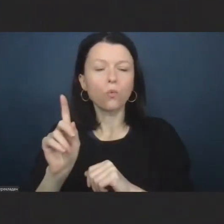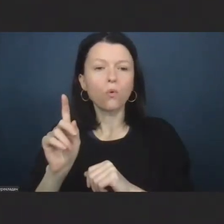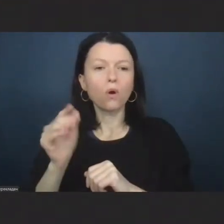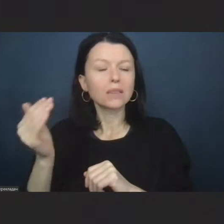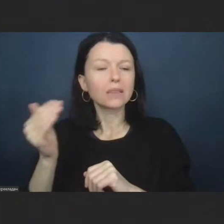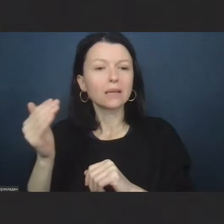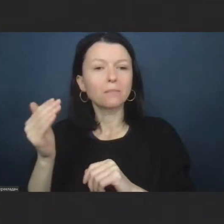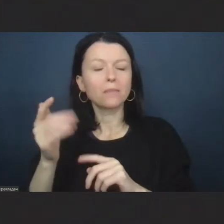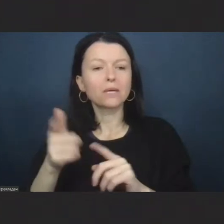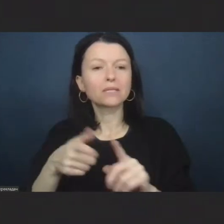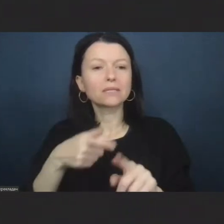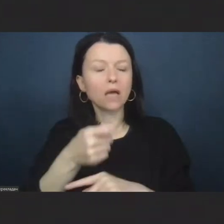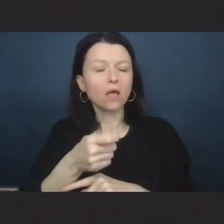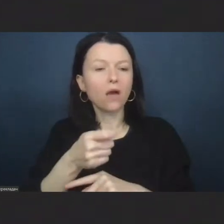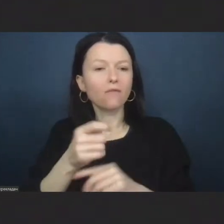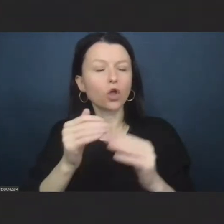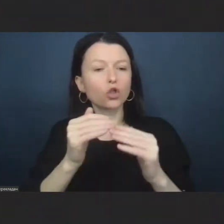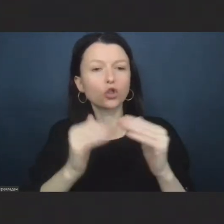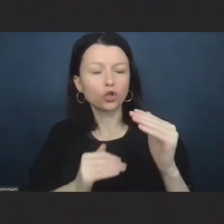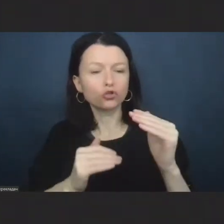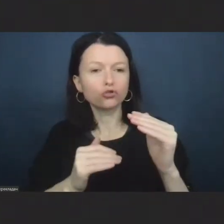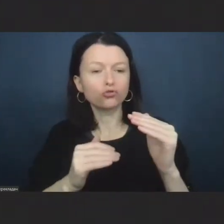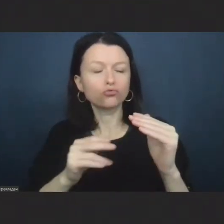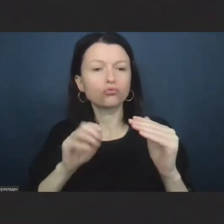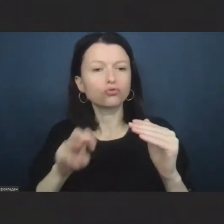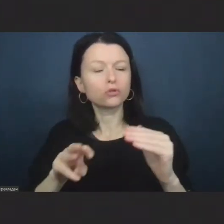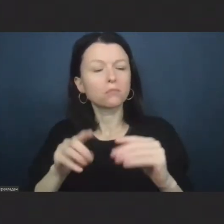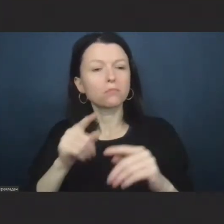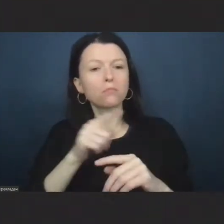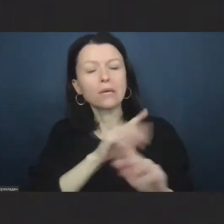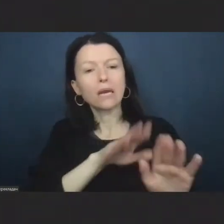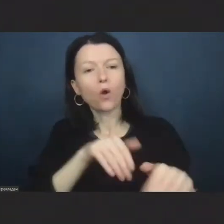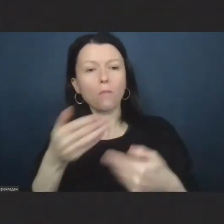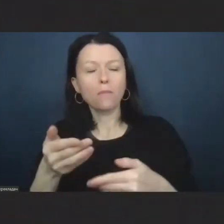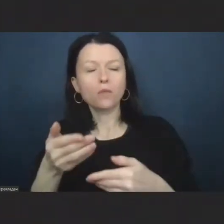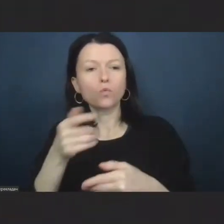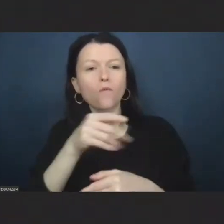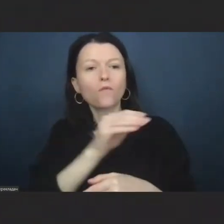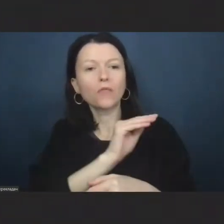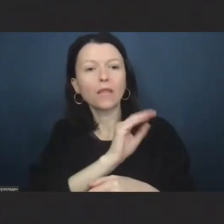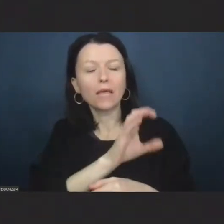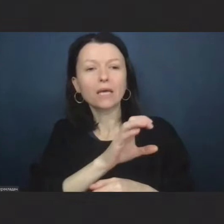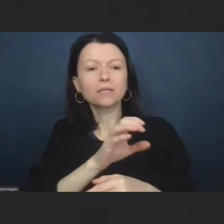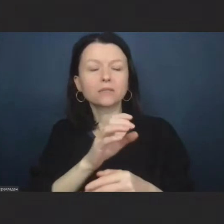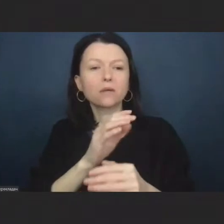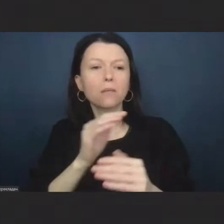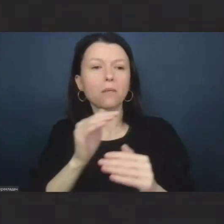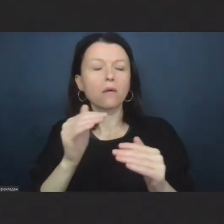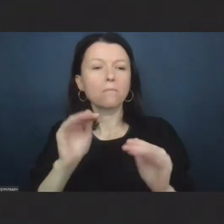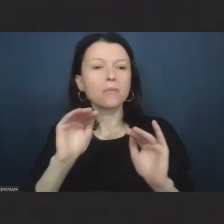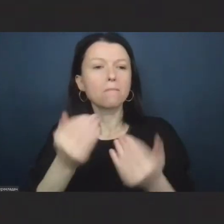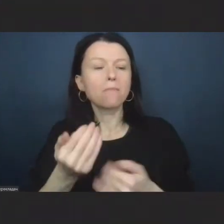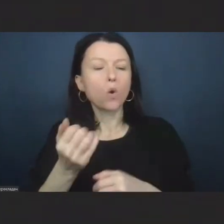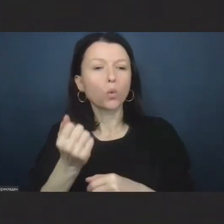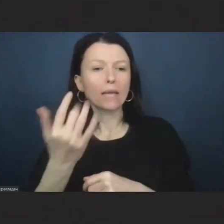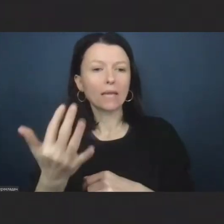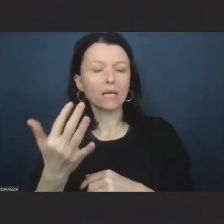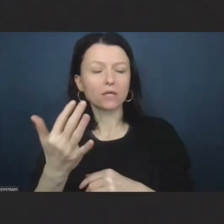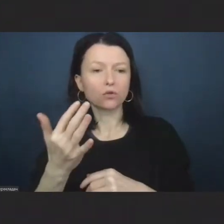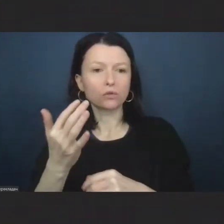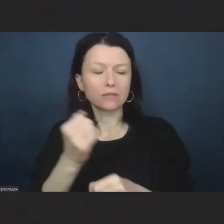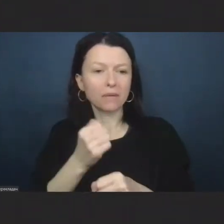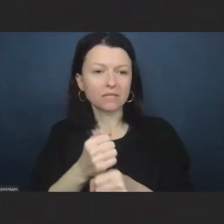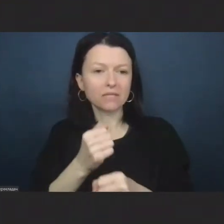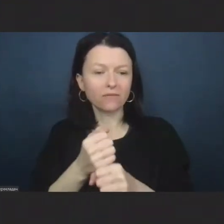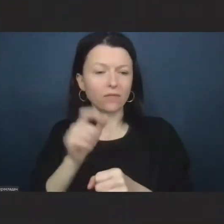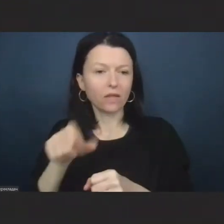point. We see that the level is lower vis-a-vis the European